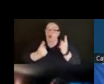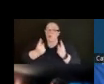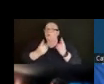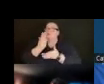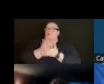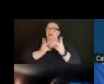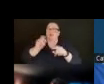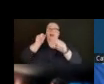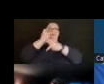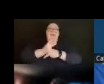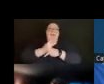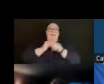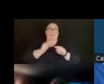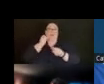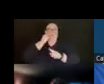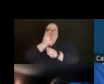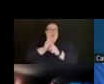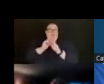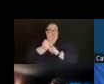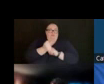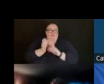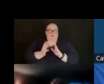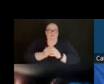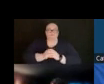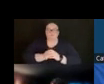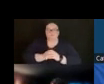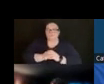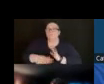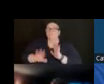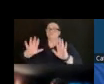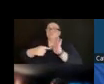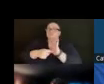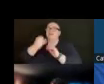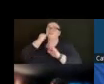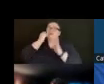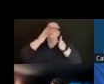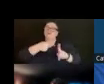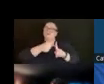got a situation where an individual still has private health insurance